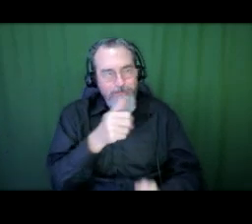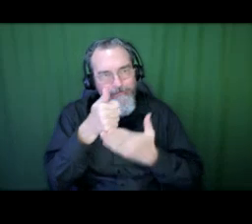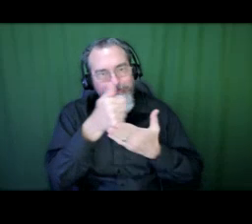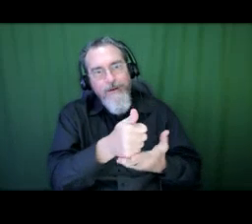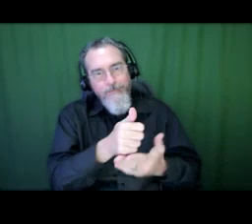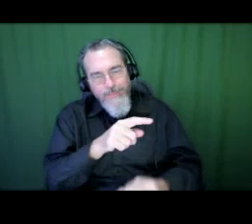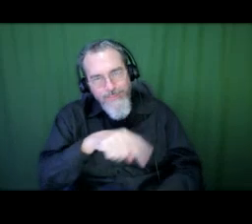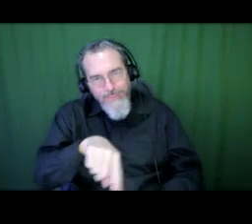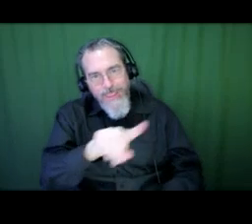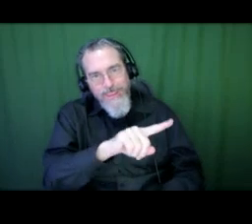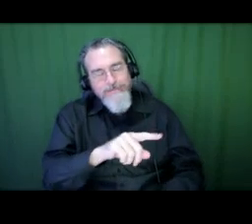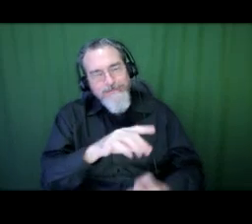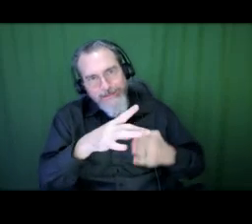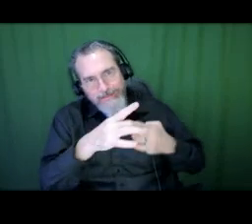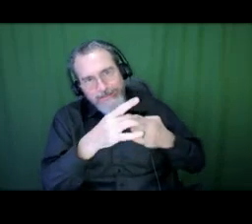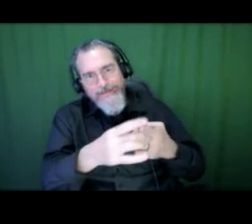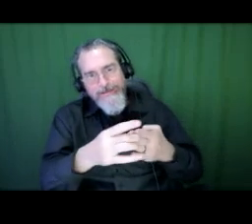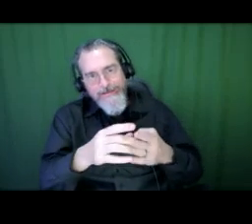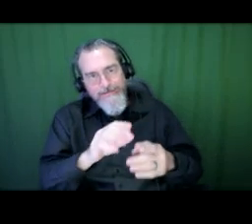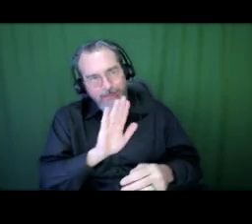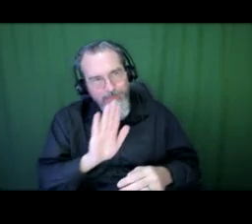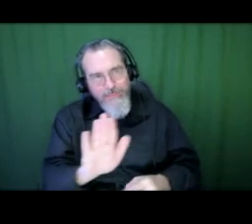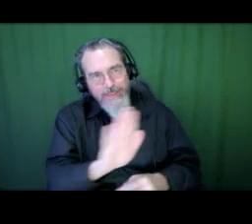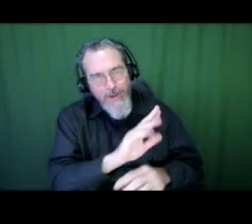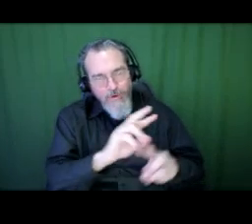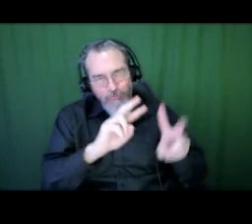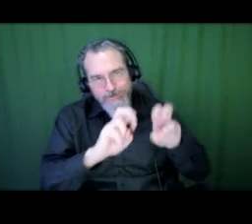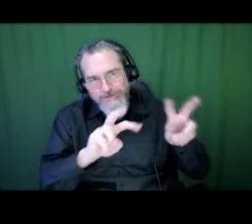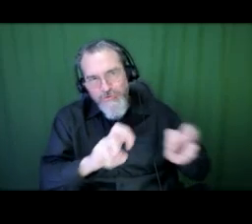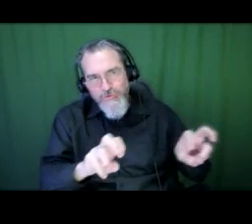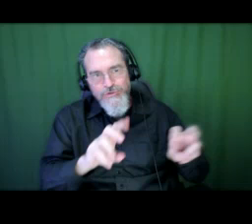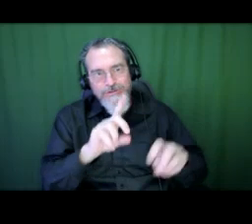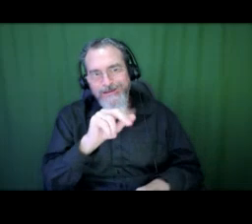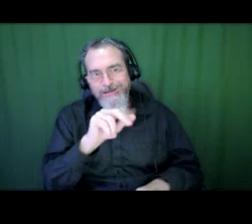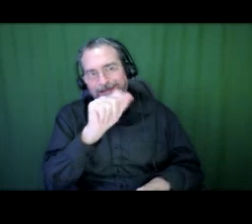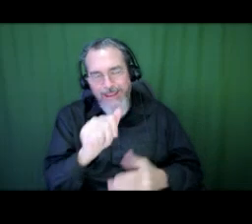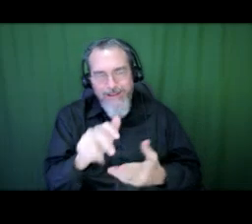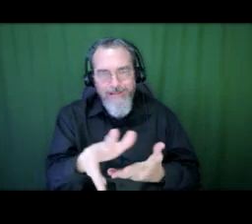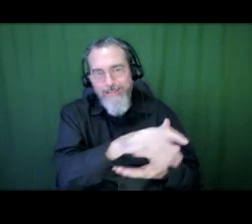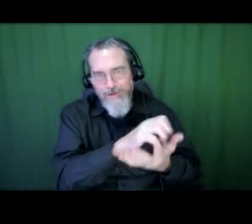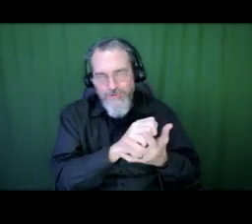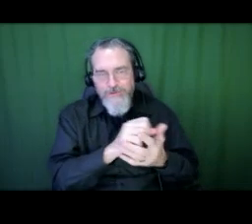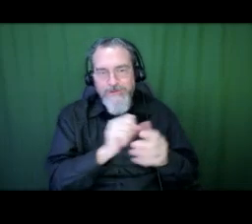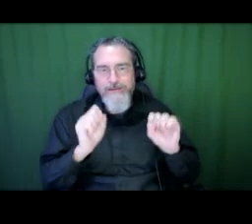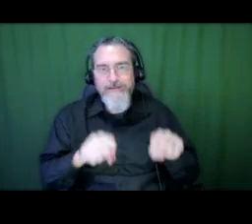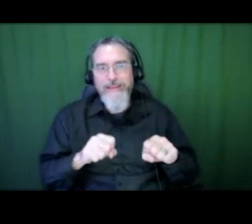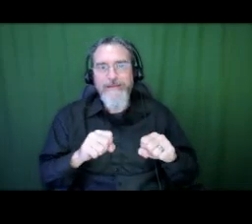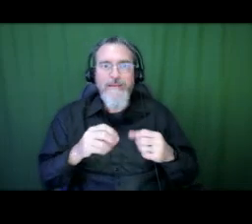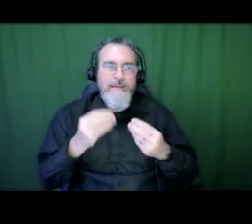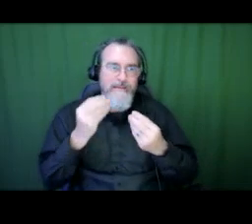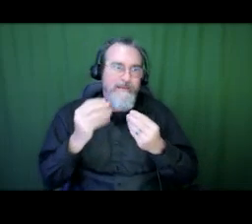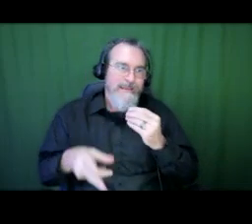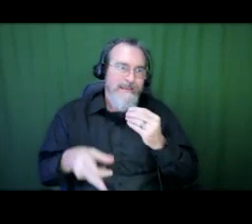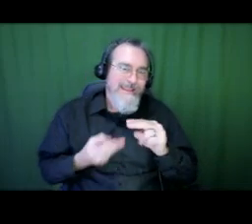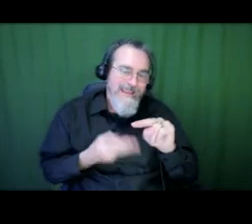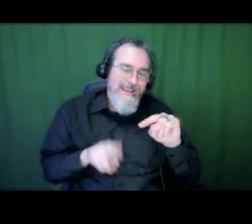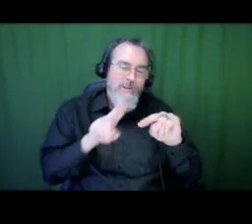lead in that, do collaborative research with researchers, and really kind of aiming to, again, address the urgent need to increase information on what's happening in the state of